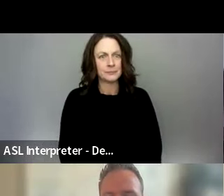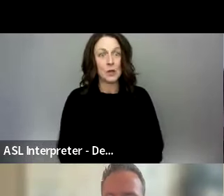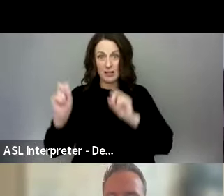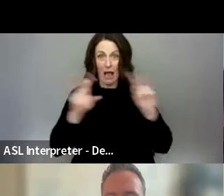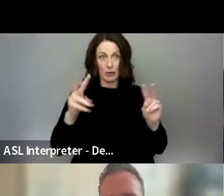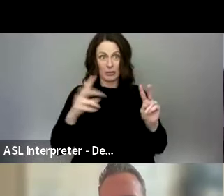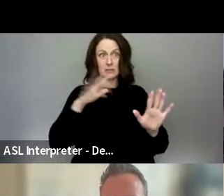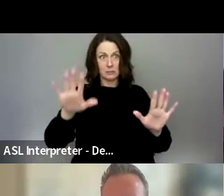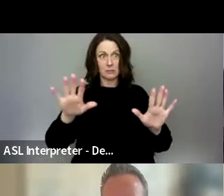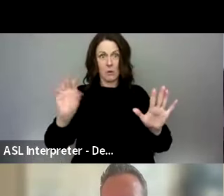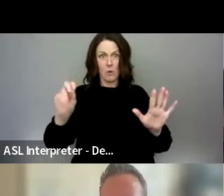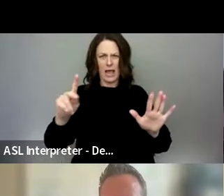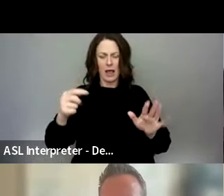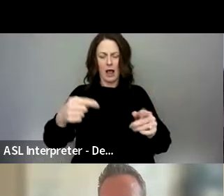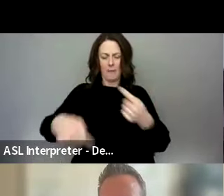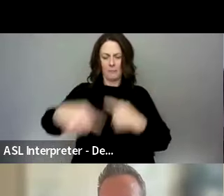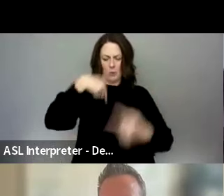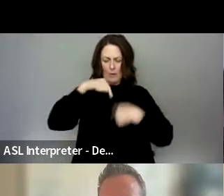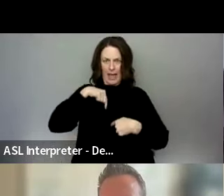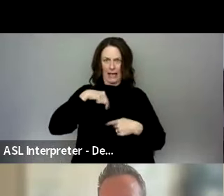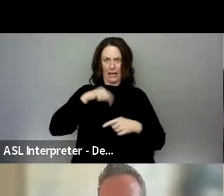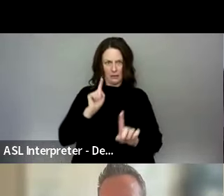Okay, and then going back, so